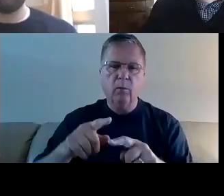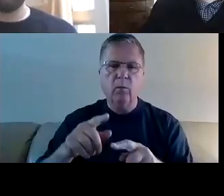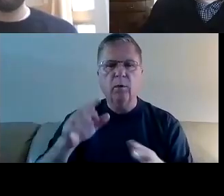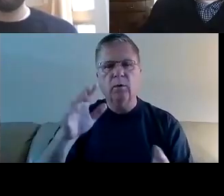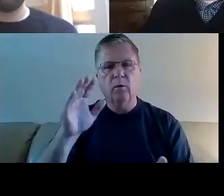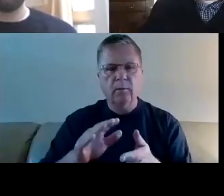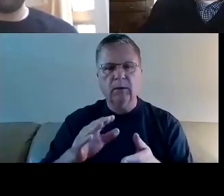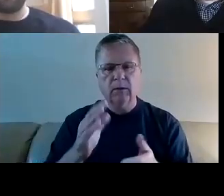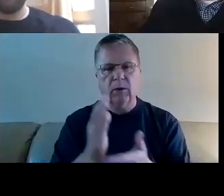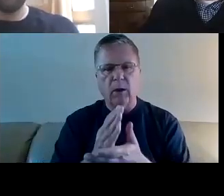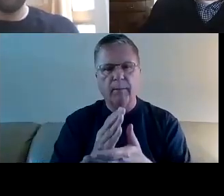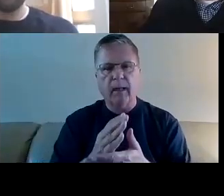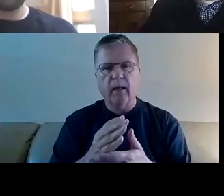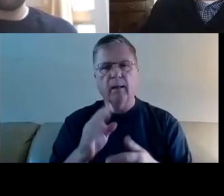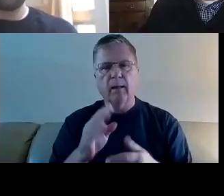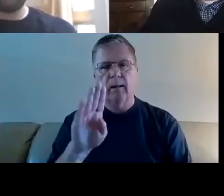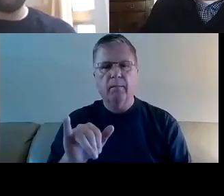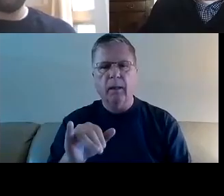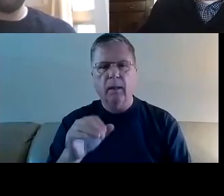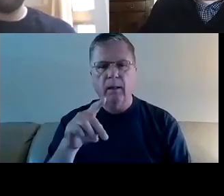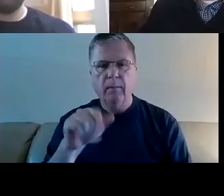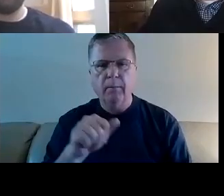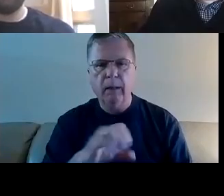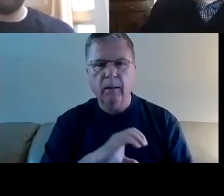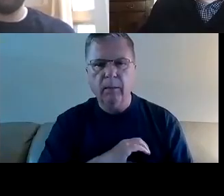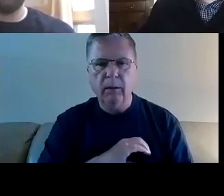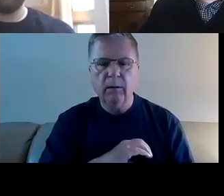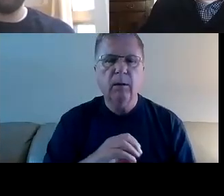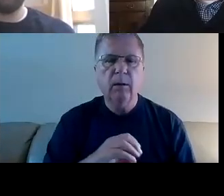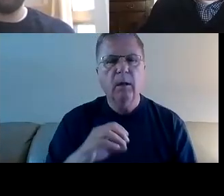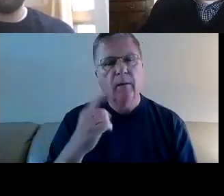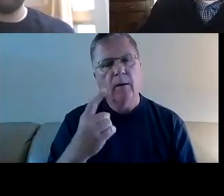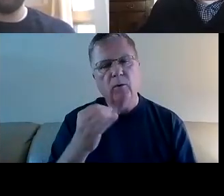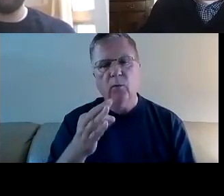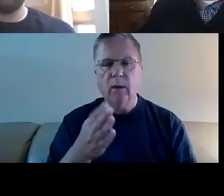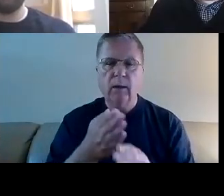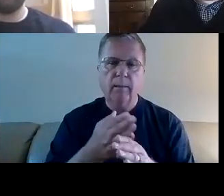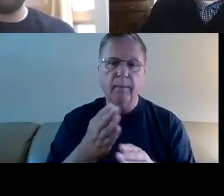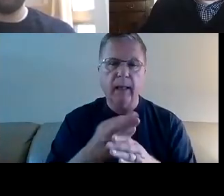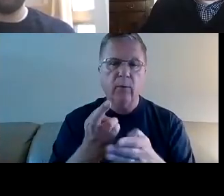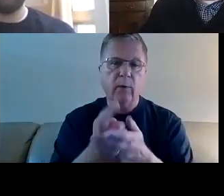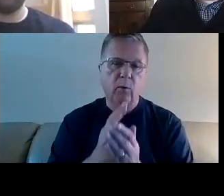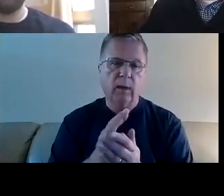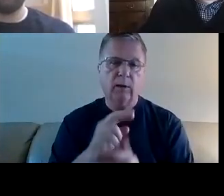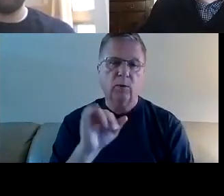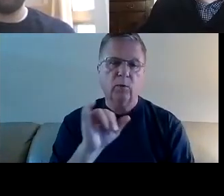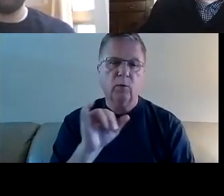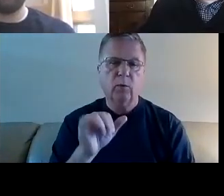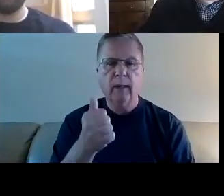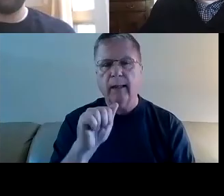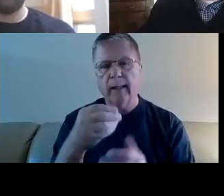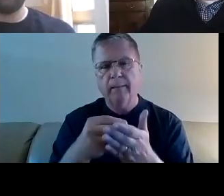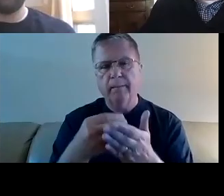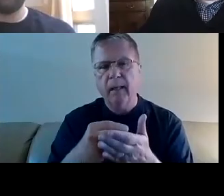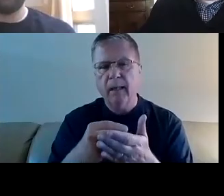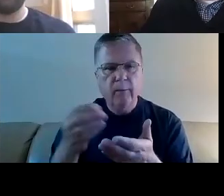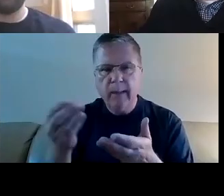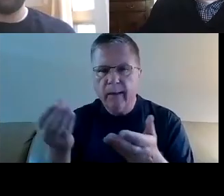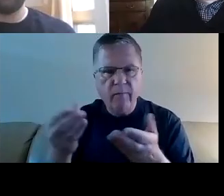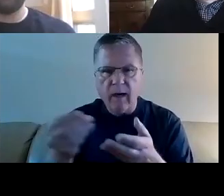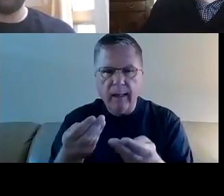with advocates, and I did some work over the last week trying to figure out a way that we could strengthen or close